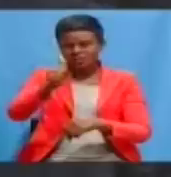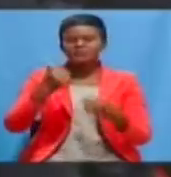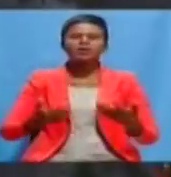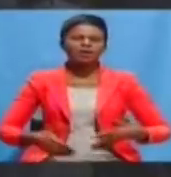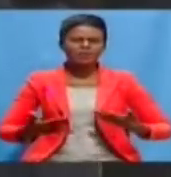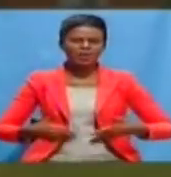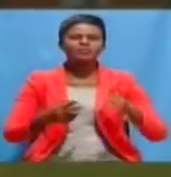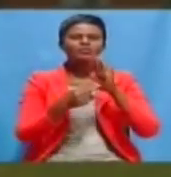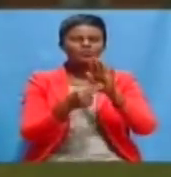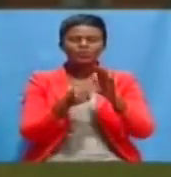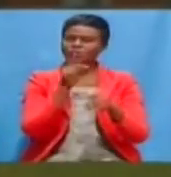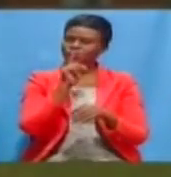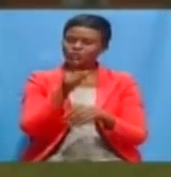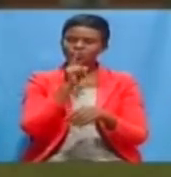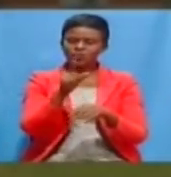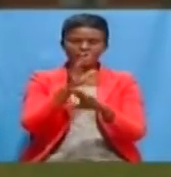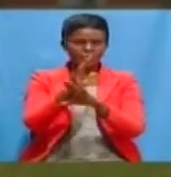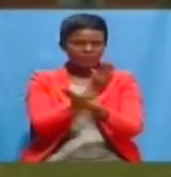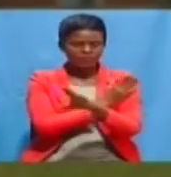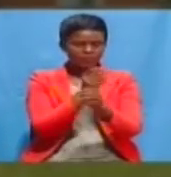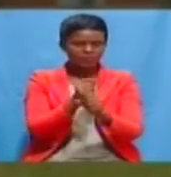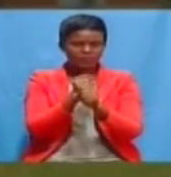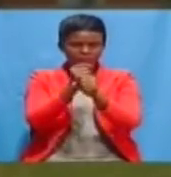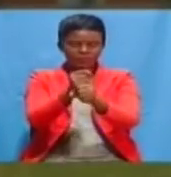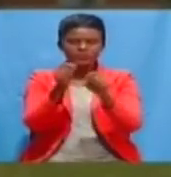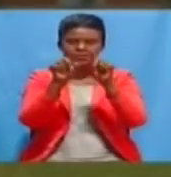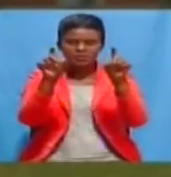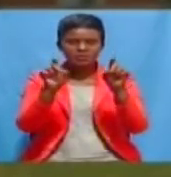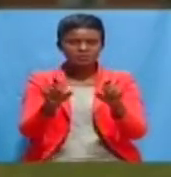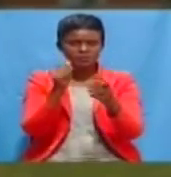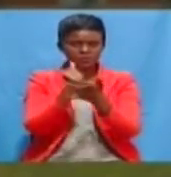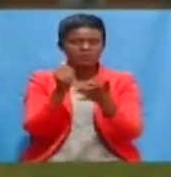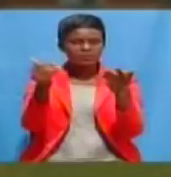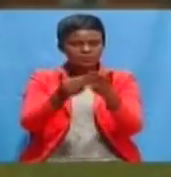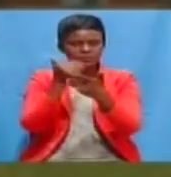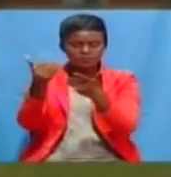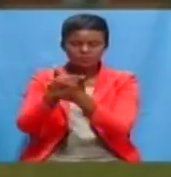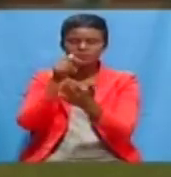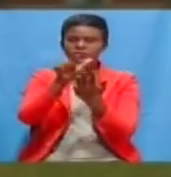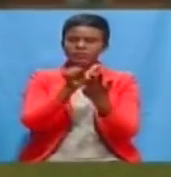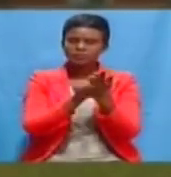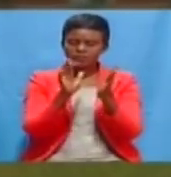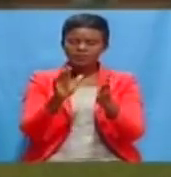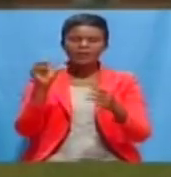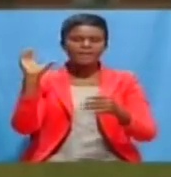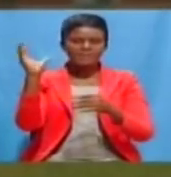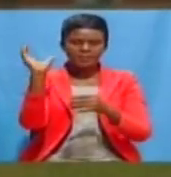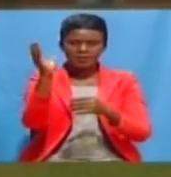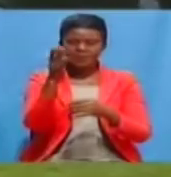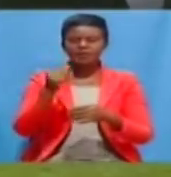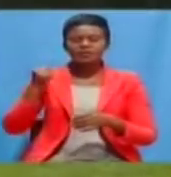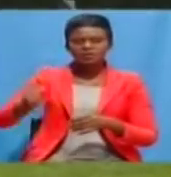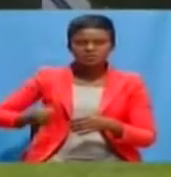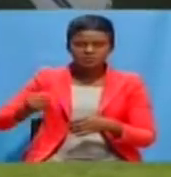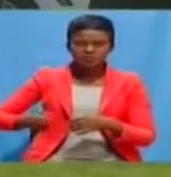excitement. Prior to being presented with their certificates, the new advocates were addressed by the Chief Justice,